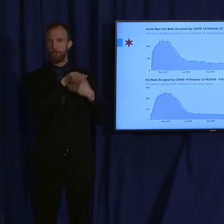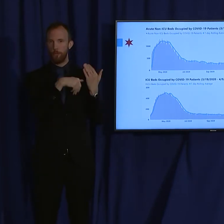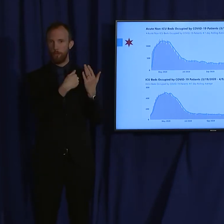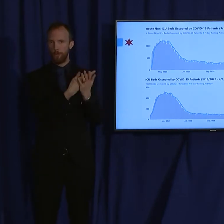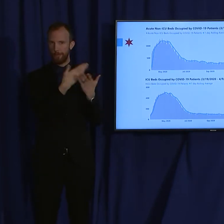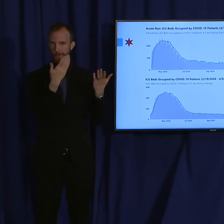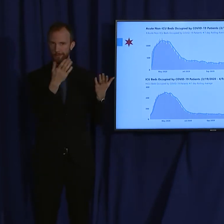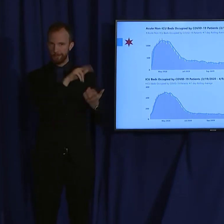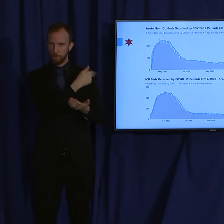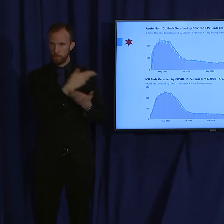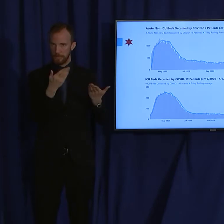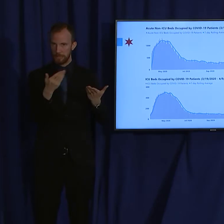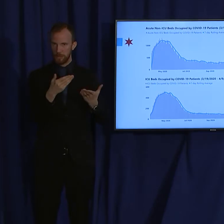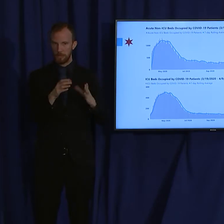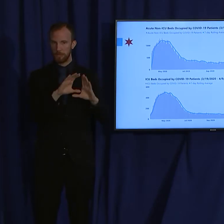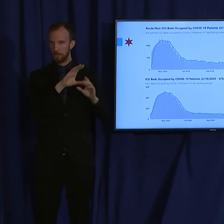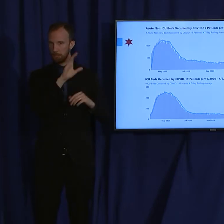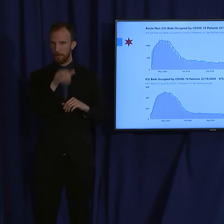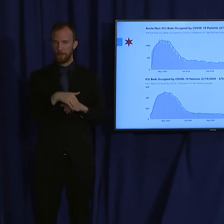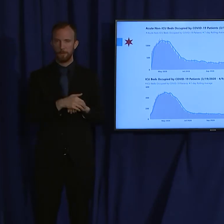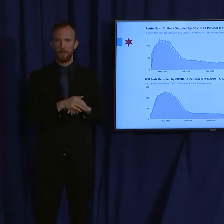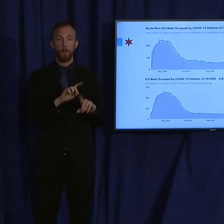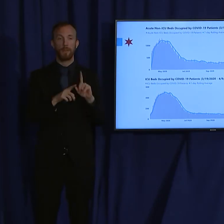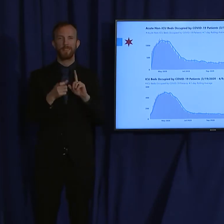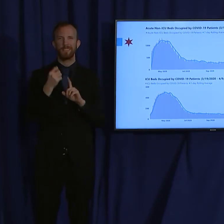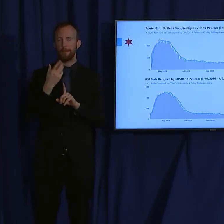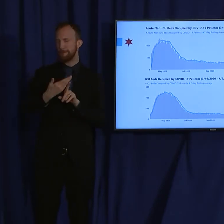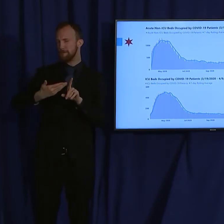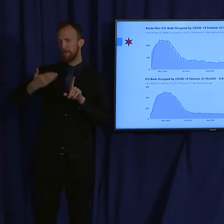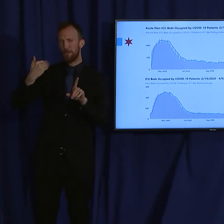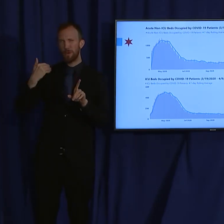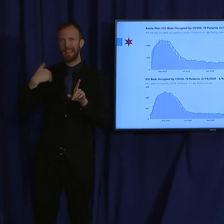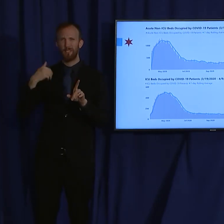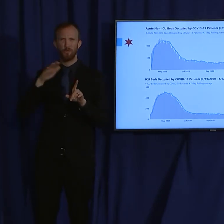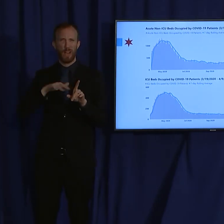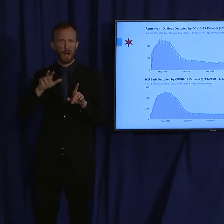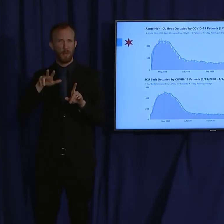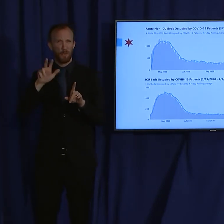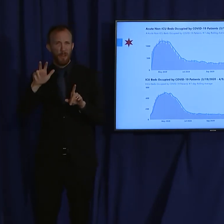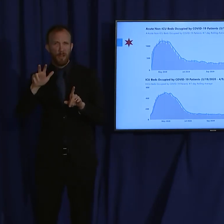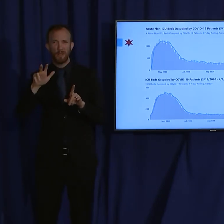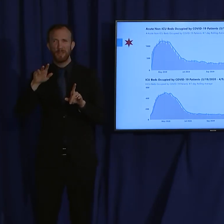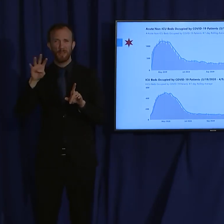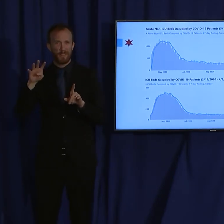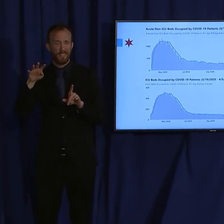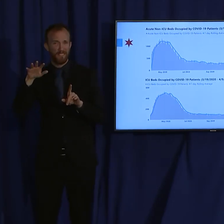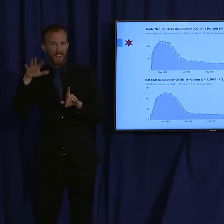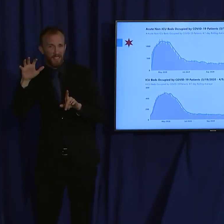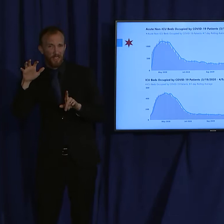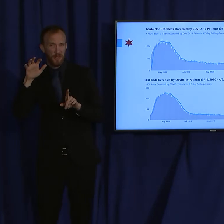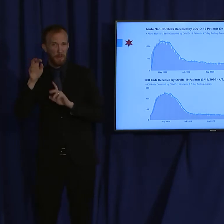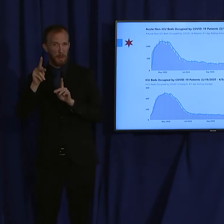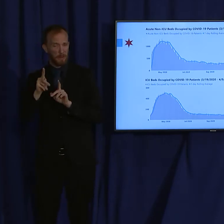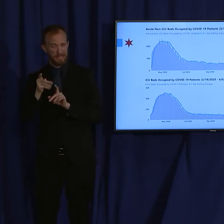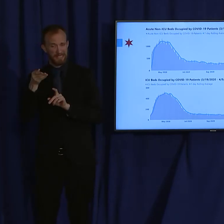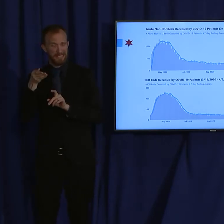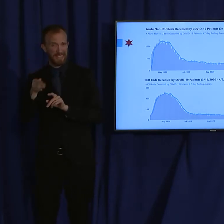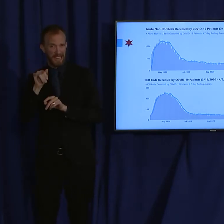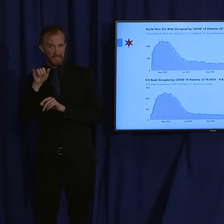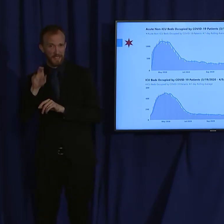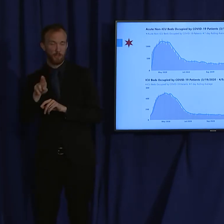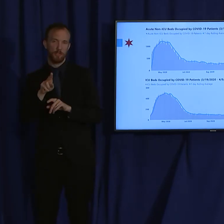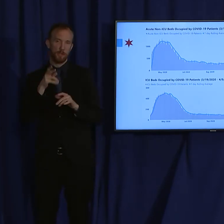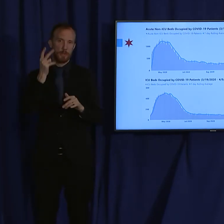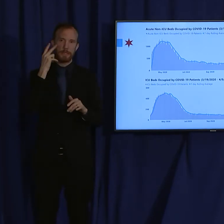there, but not near the 300 to 500 that we were seeing at the other peaks. So this is why we continue to monitor closely,